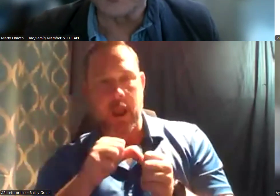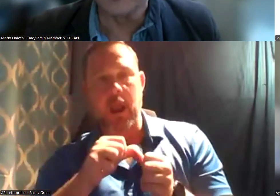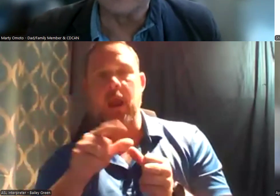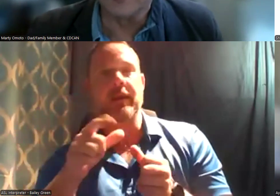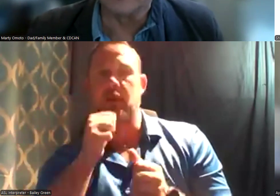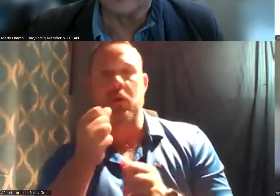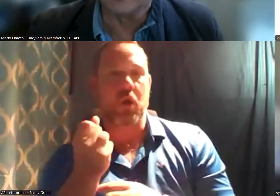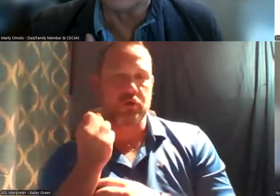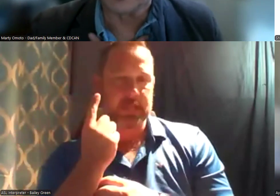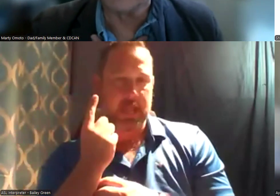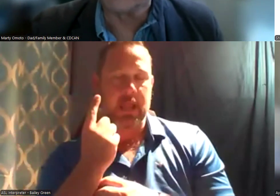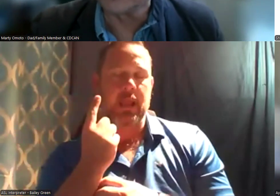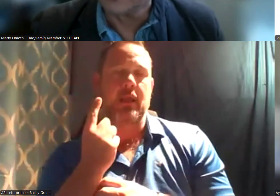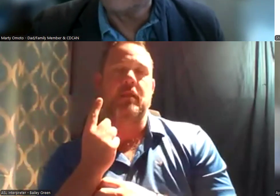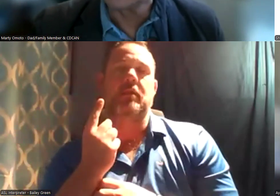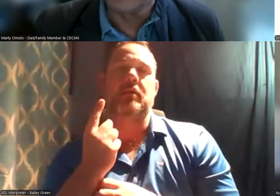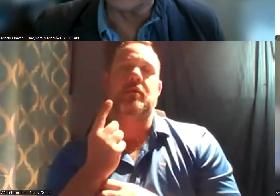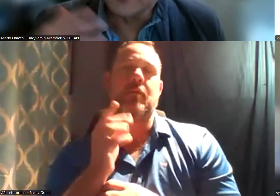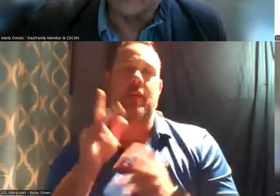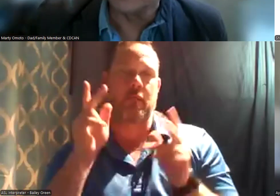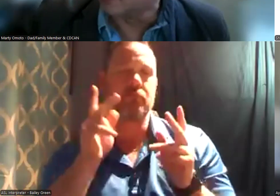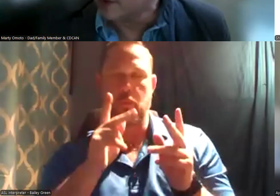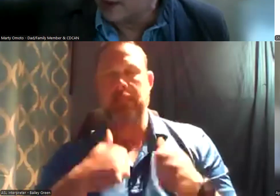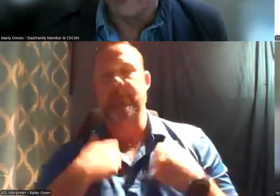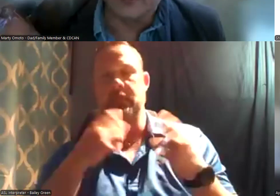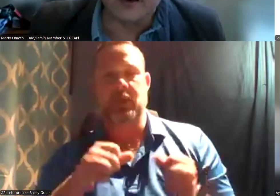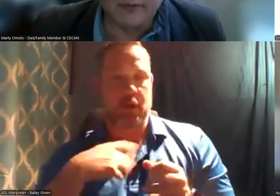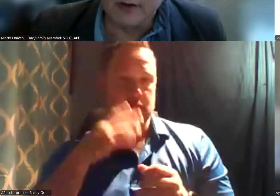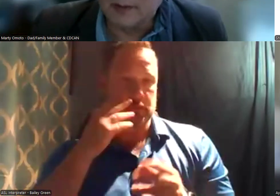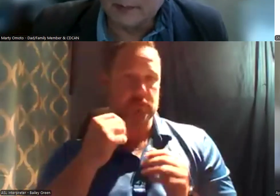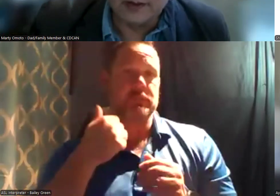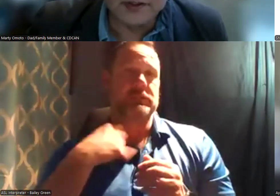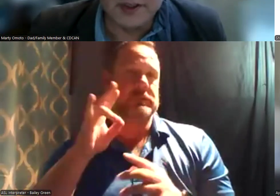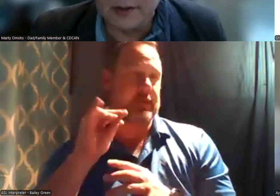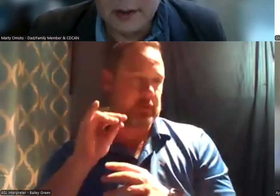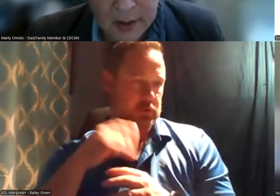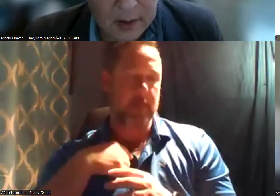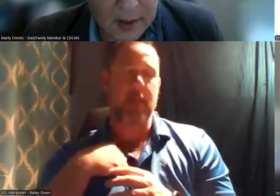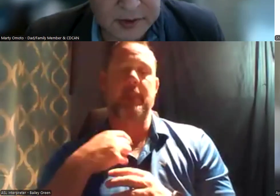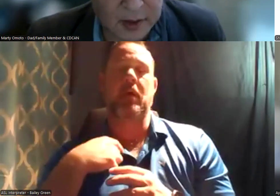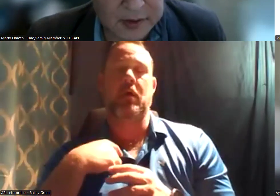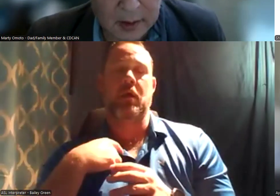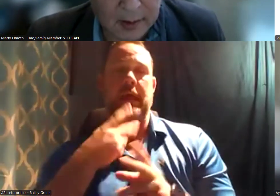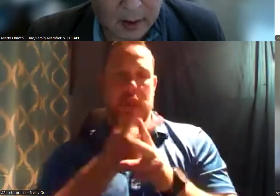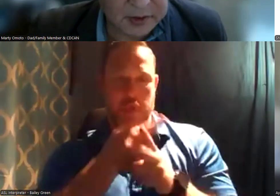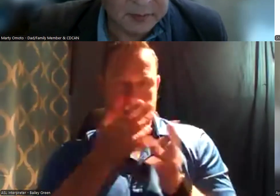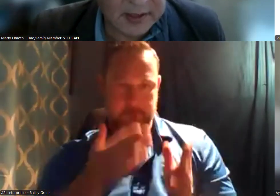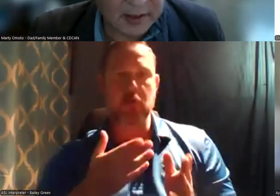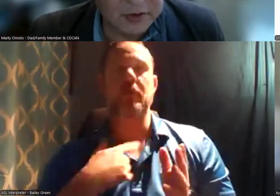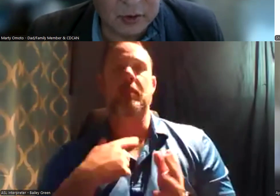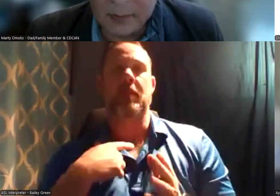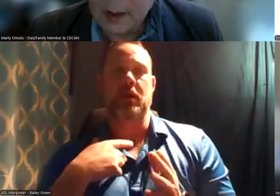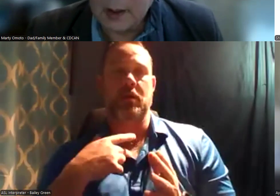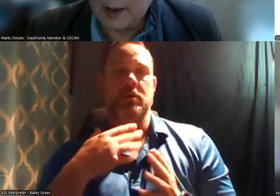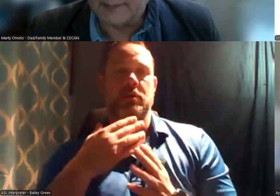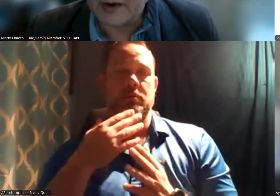don't understand, and I'm talking about a person with lived experience. I'm 70 years old. I'm a caregiver. My son has autism and